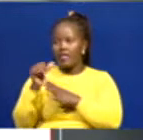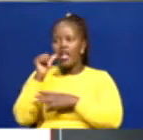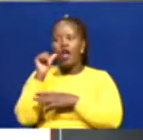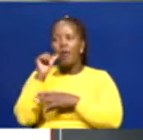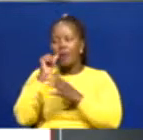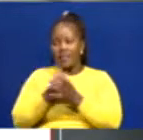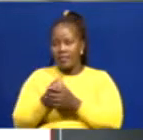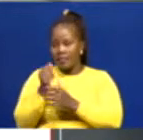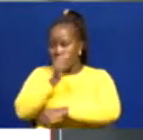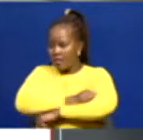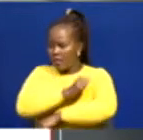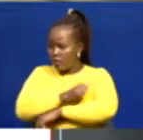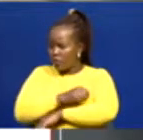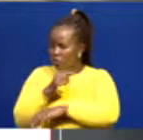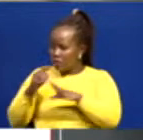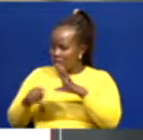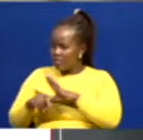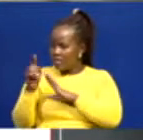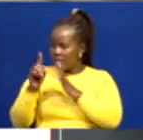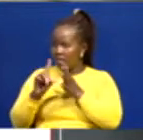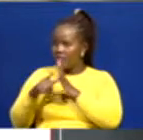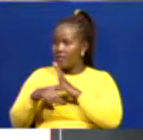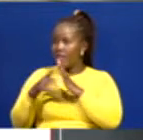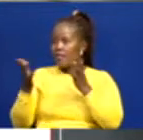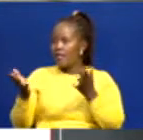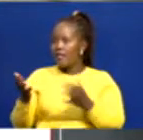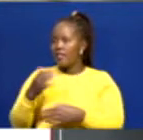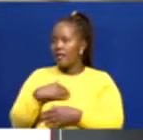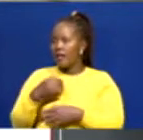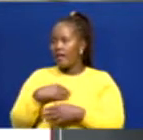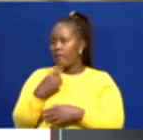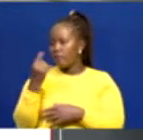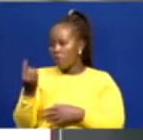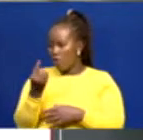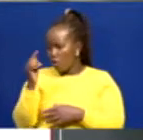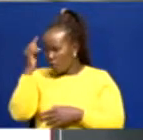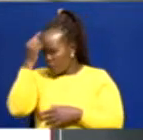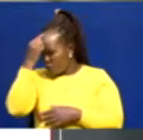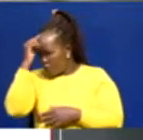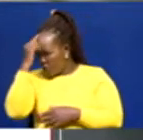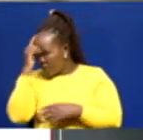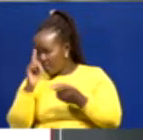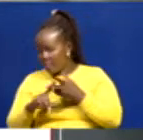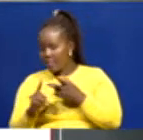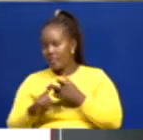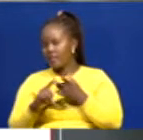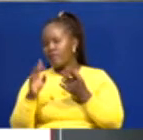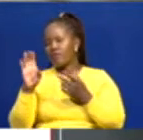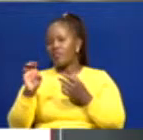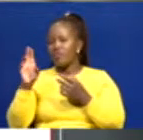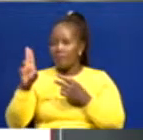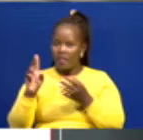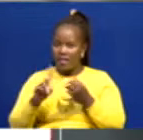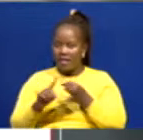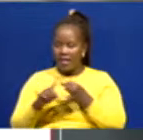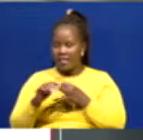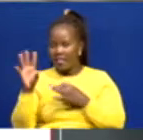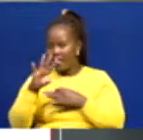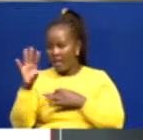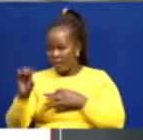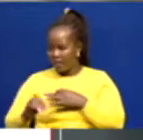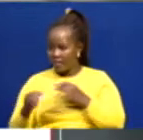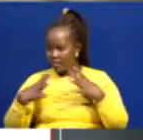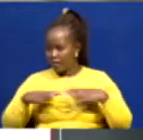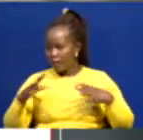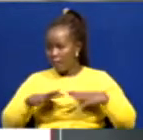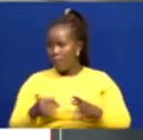that I went to was a school that was reserved for Indians. Mm-hmm. There was a different school for Europeans and a different school for Africans. Mm-hmm. So I went